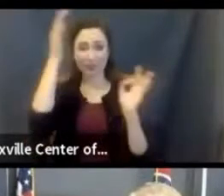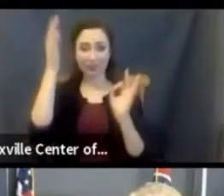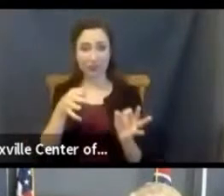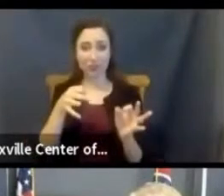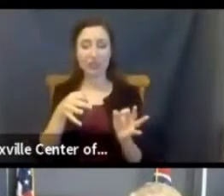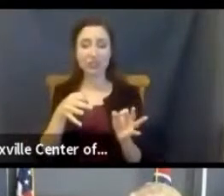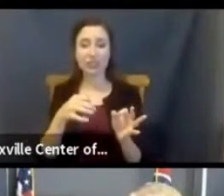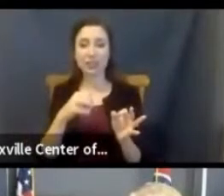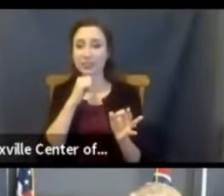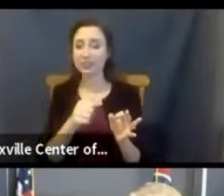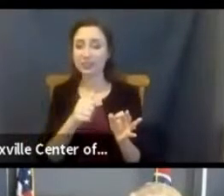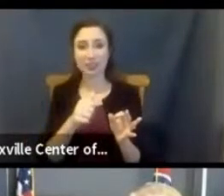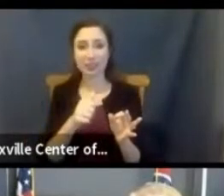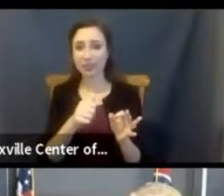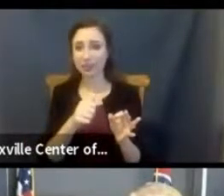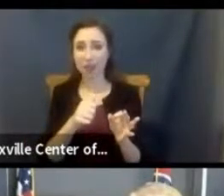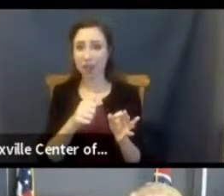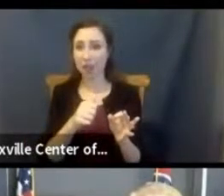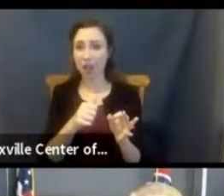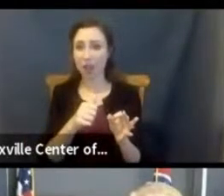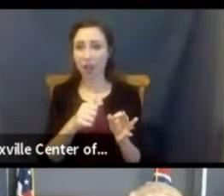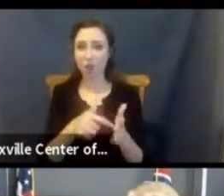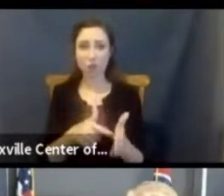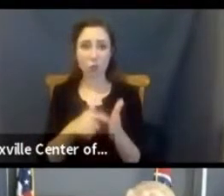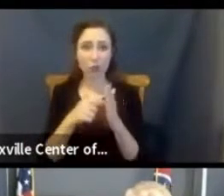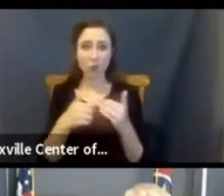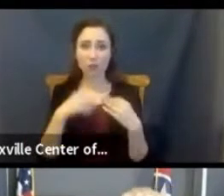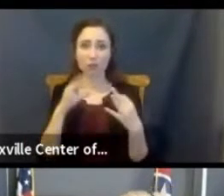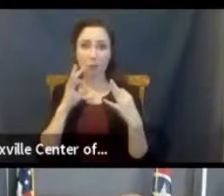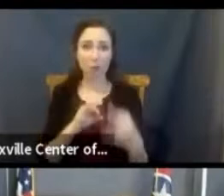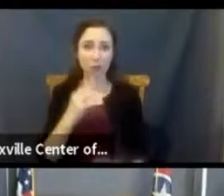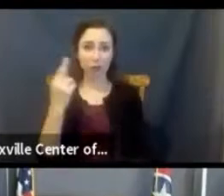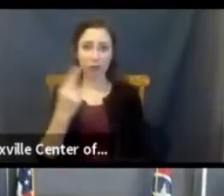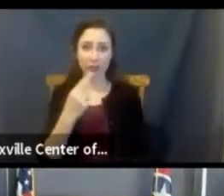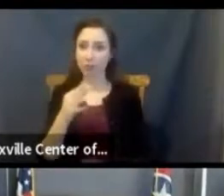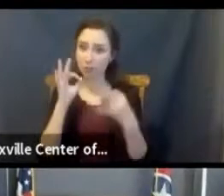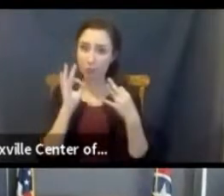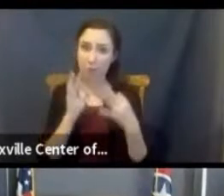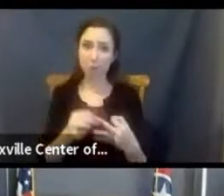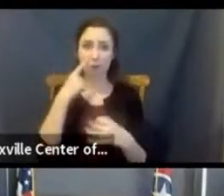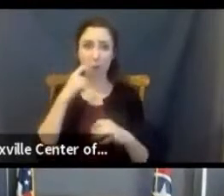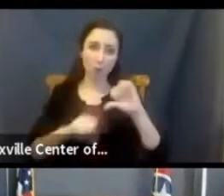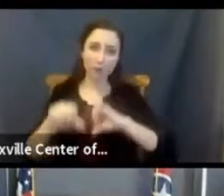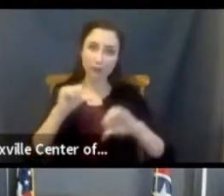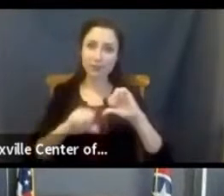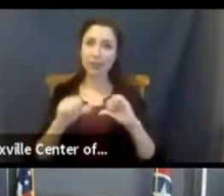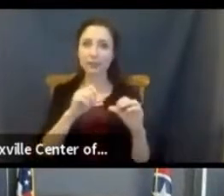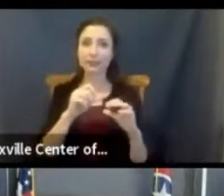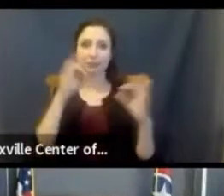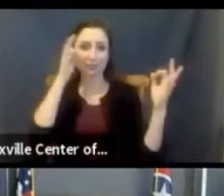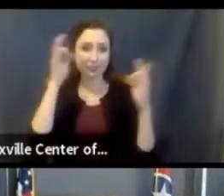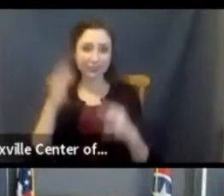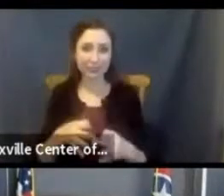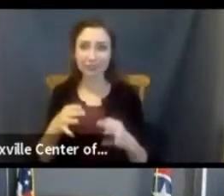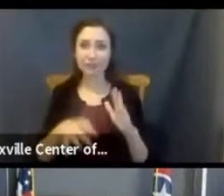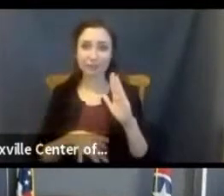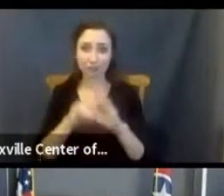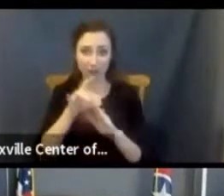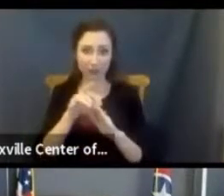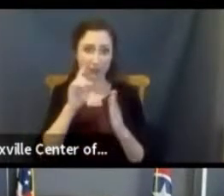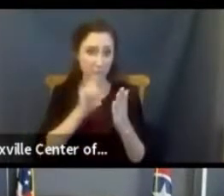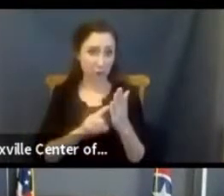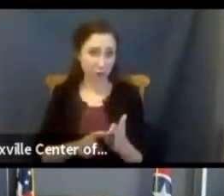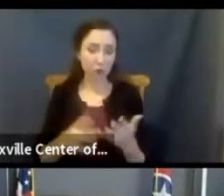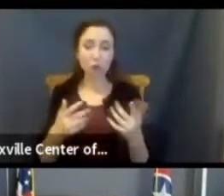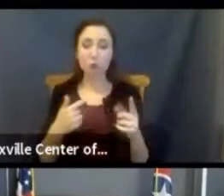It is not obligated to have a perfect reason or to be perfect in its scientific conclusions and findings. So